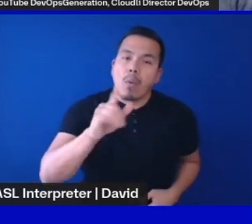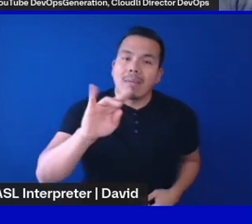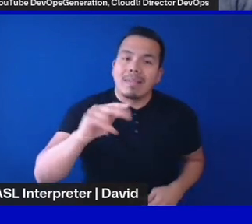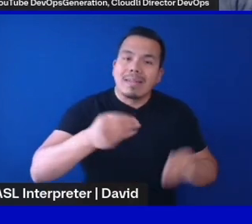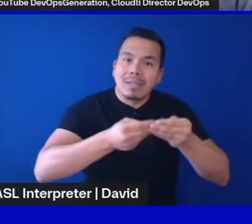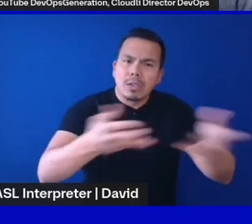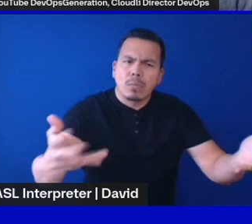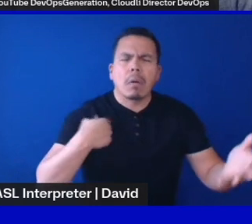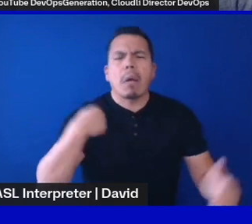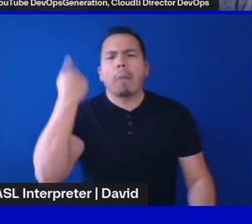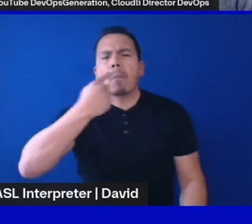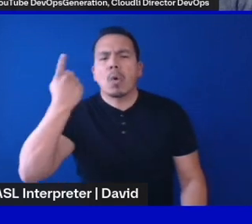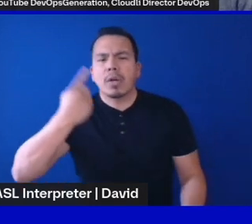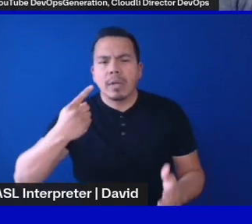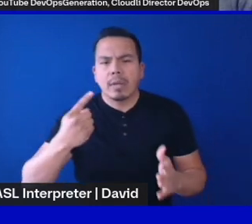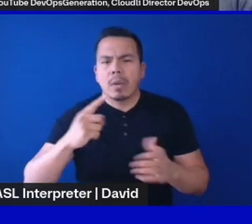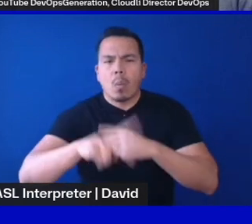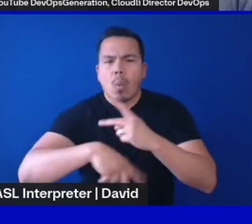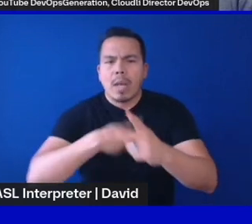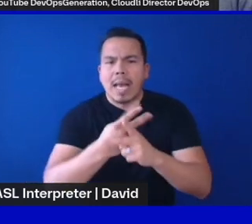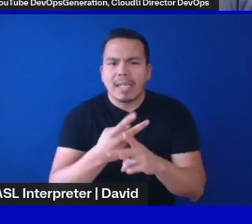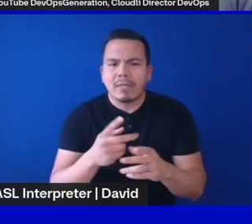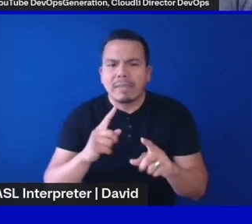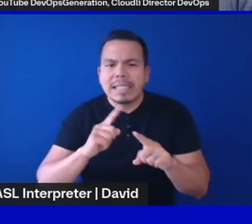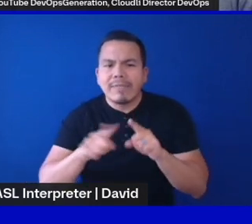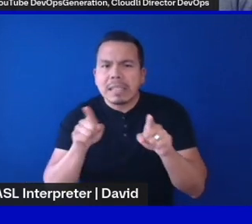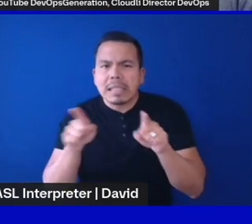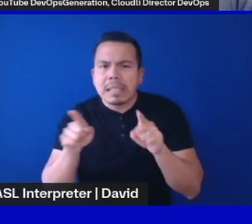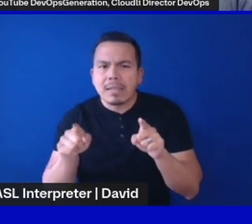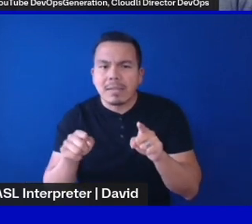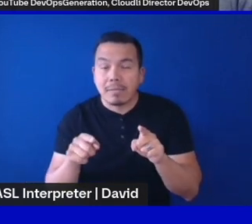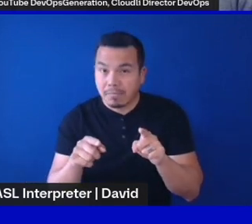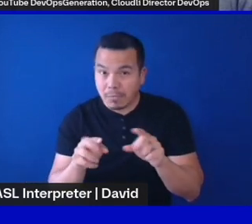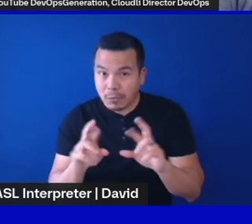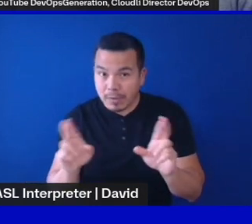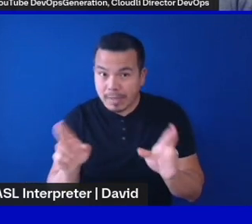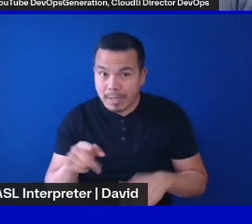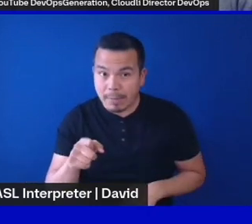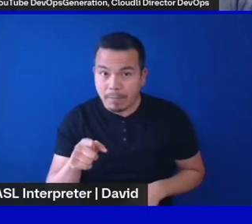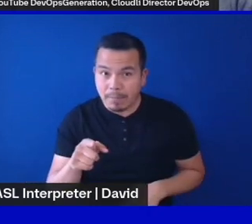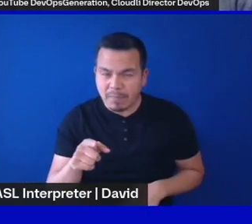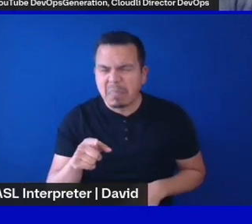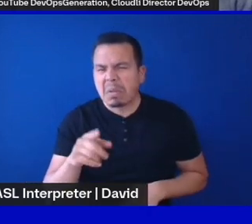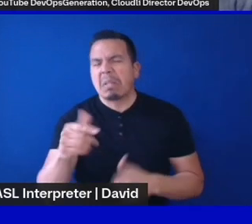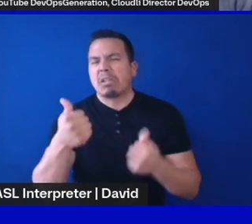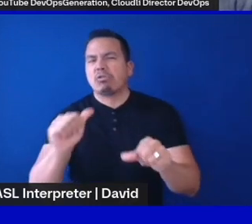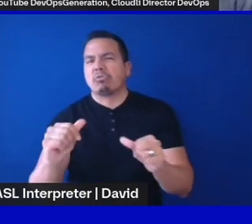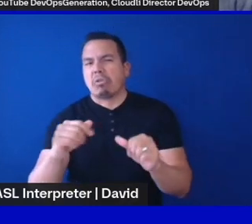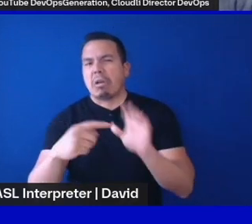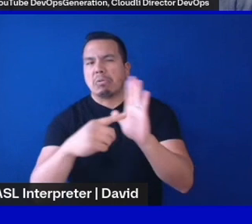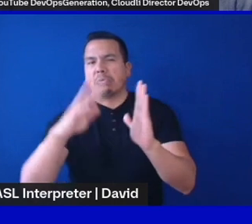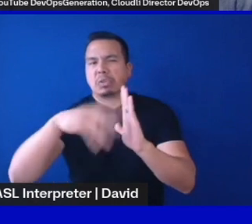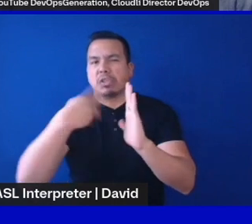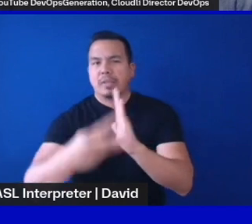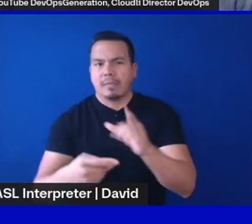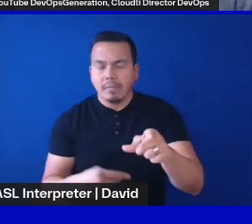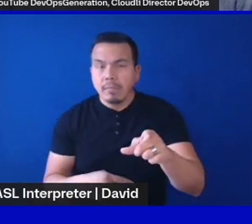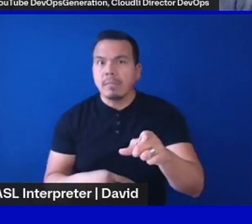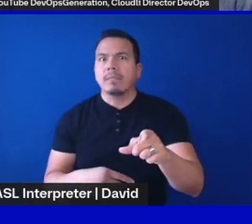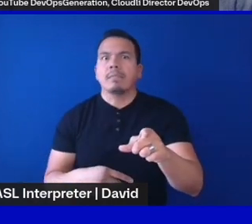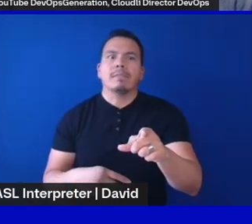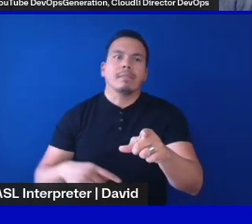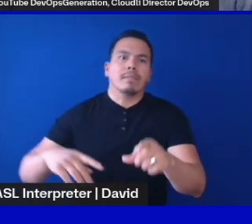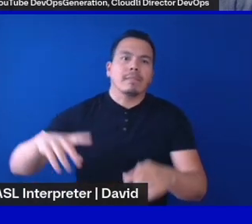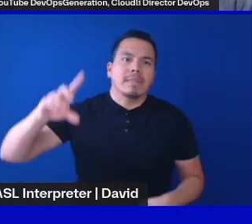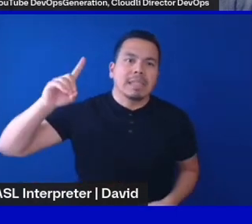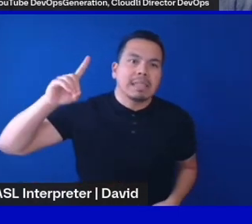they have. Cue ominous music. Maybe we should try another Venn diagram. Databases and distros